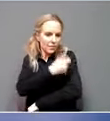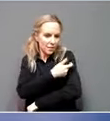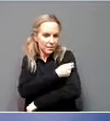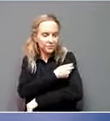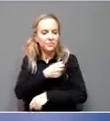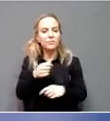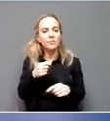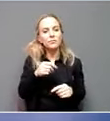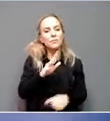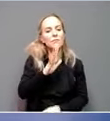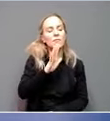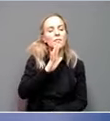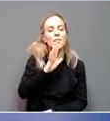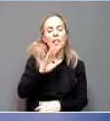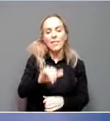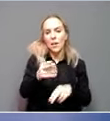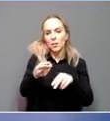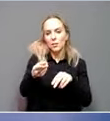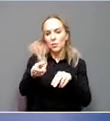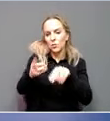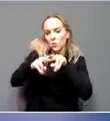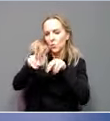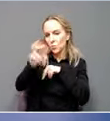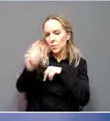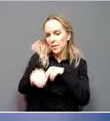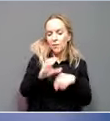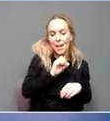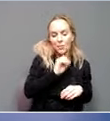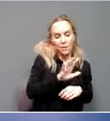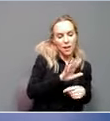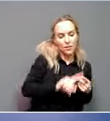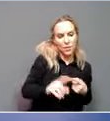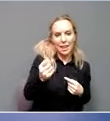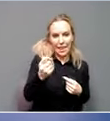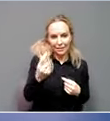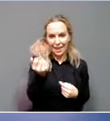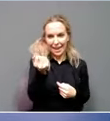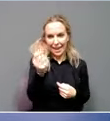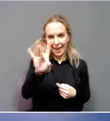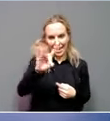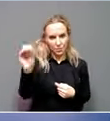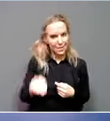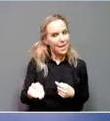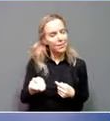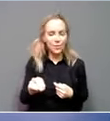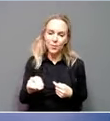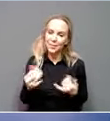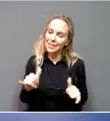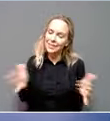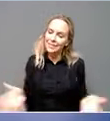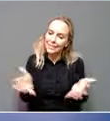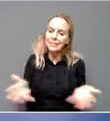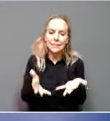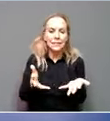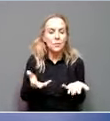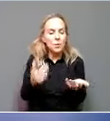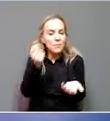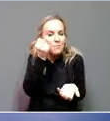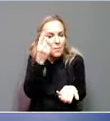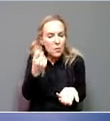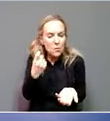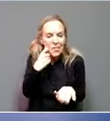to 11-year-olds, now up to 8%. A long way to go, but we haven't had these available